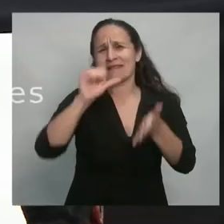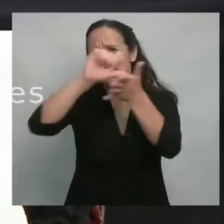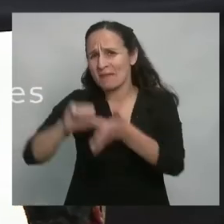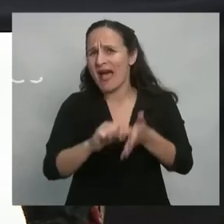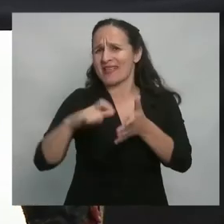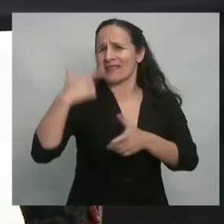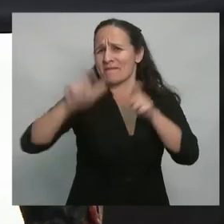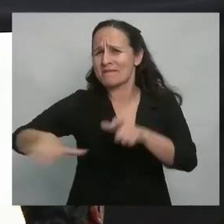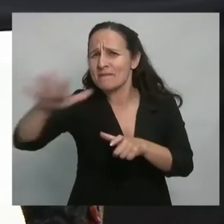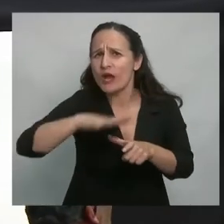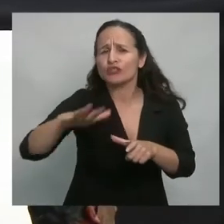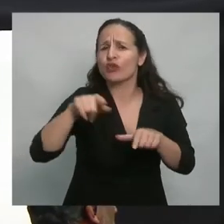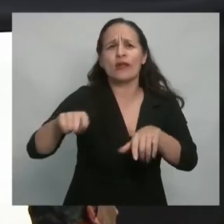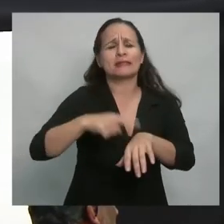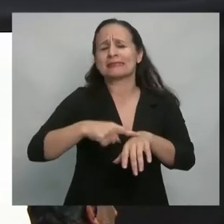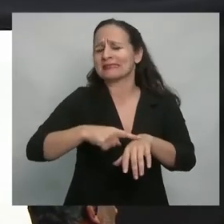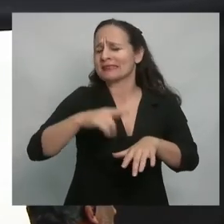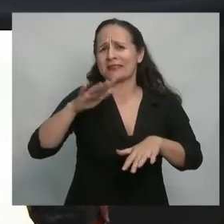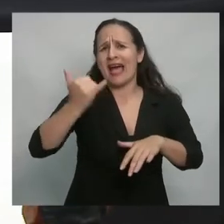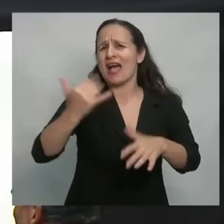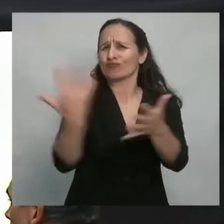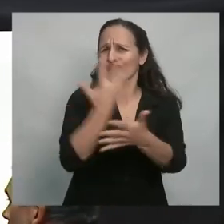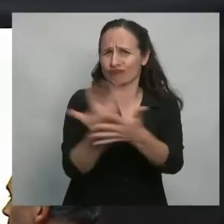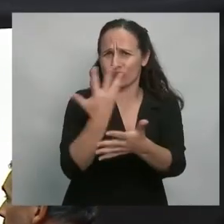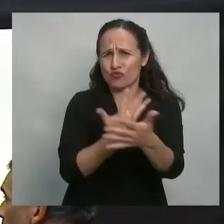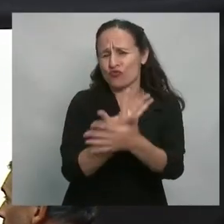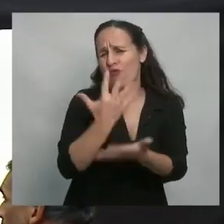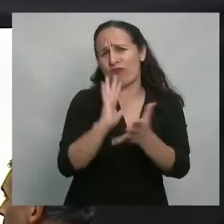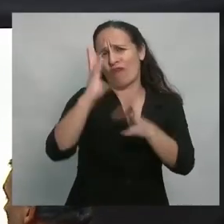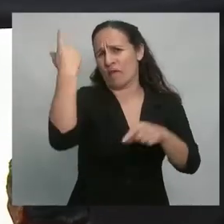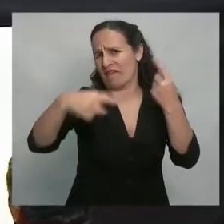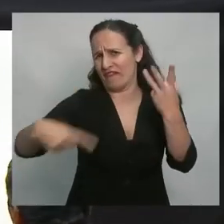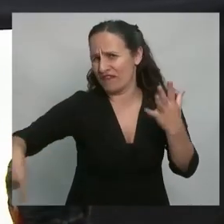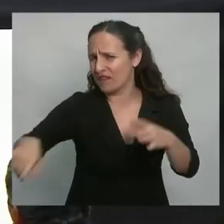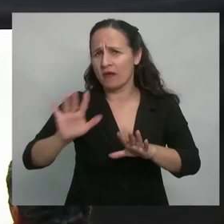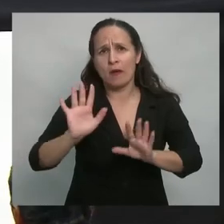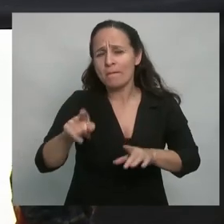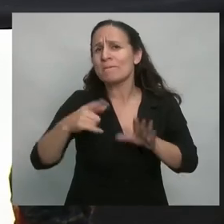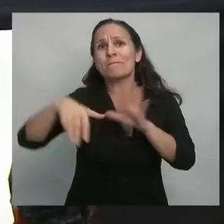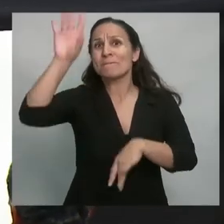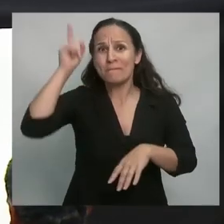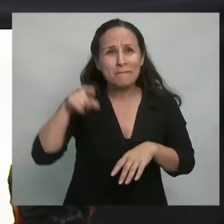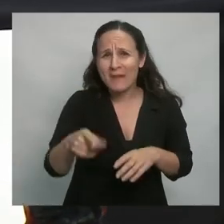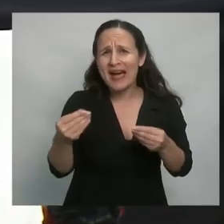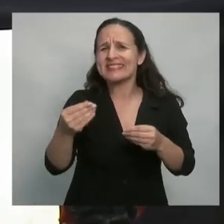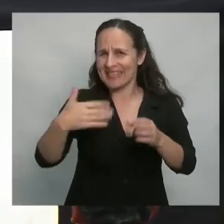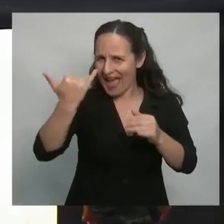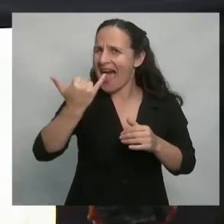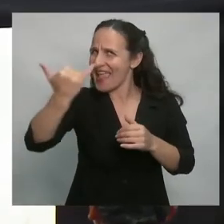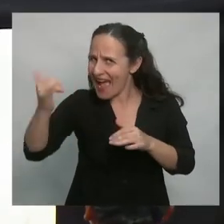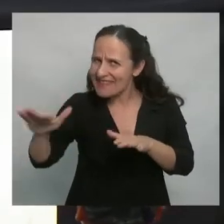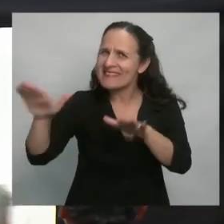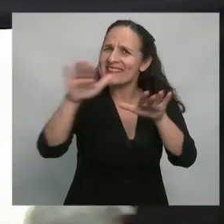different levels of suffering, but they collectively share in the shock of being trapped in an